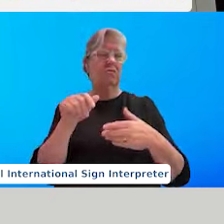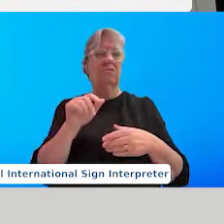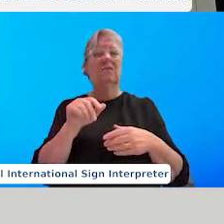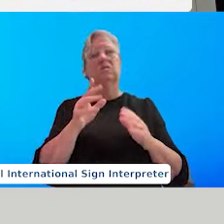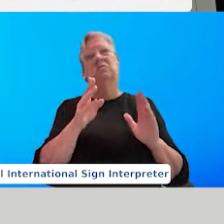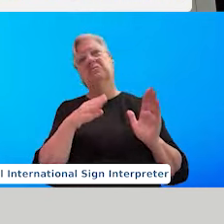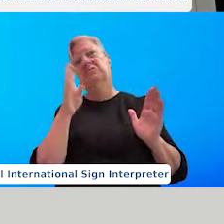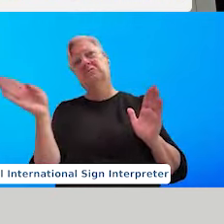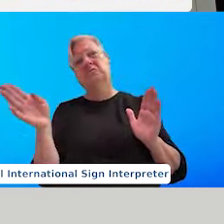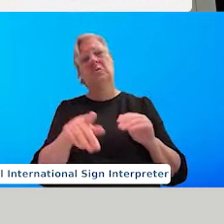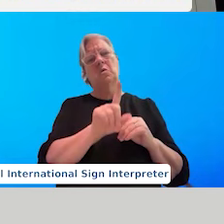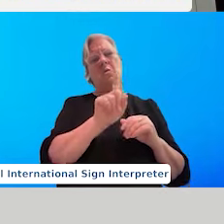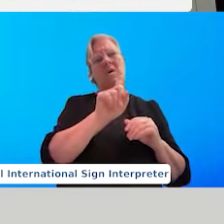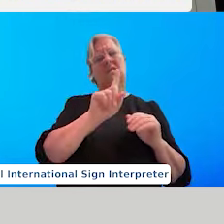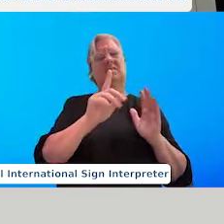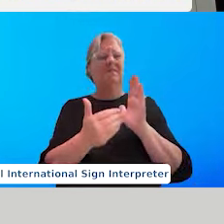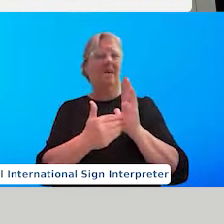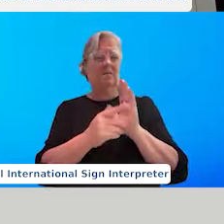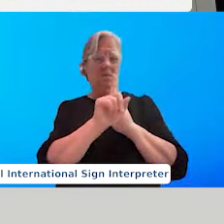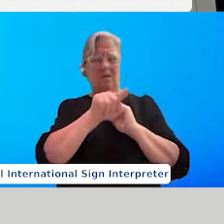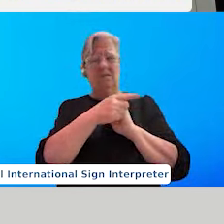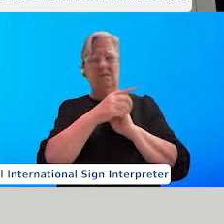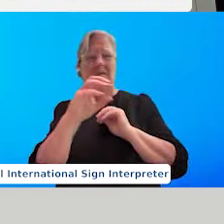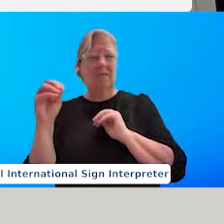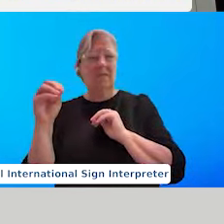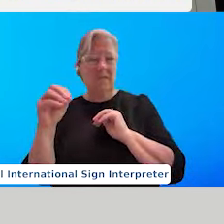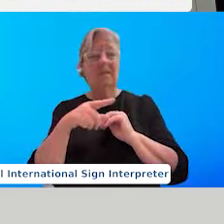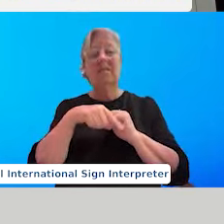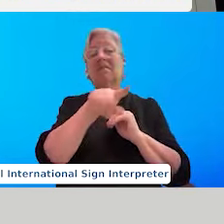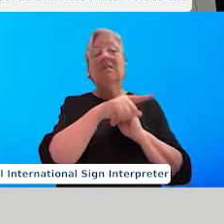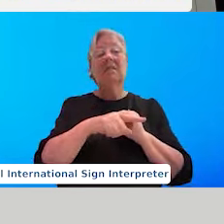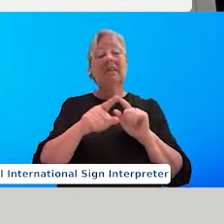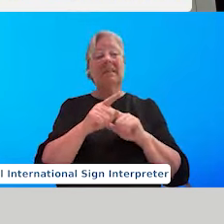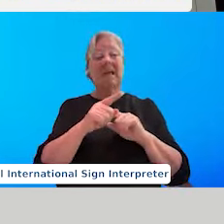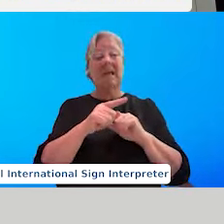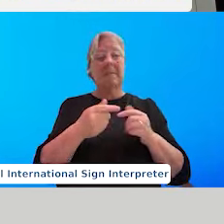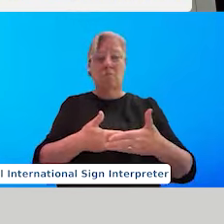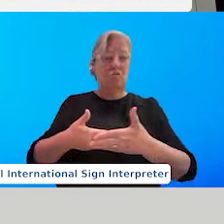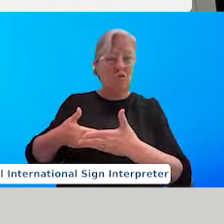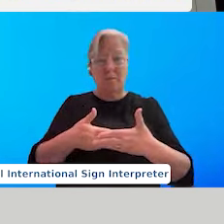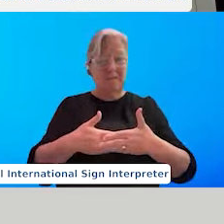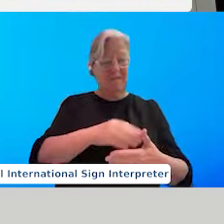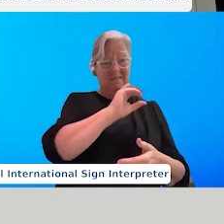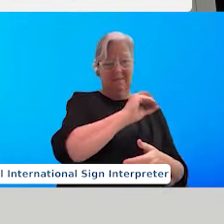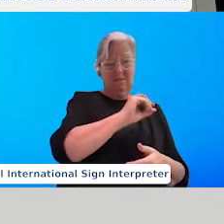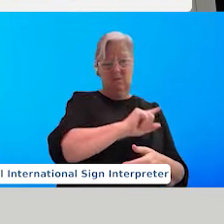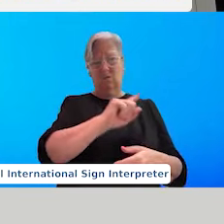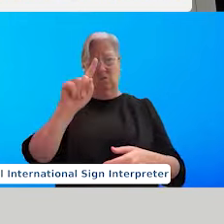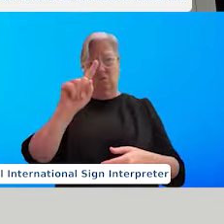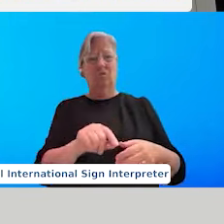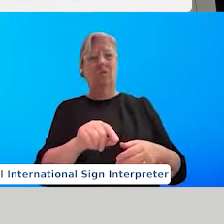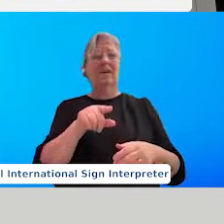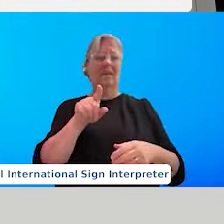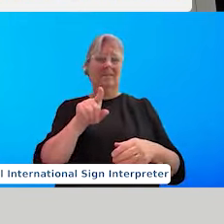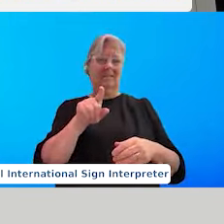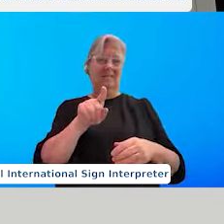disabled people here, they are eligible to get like at least 800 baht per